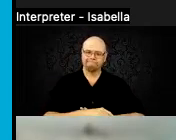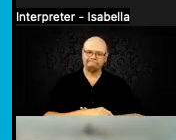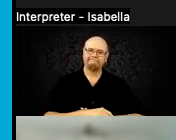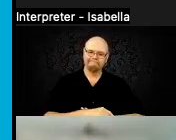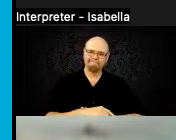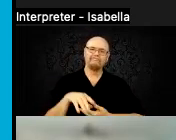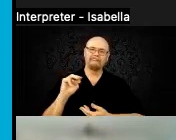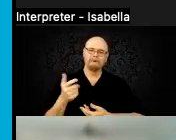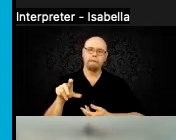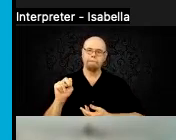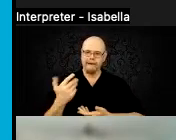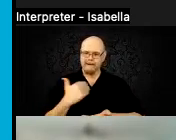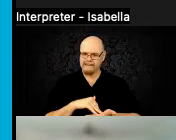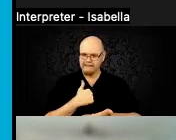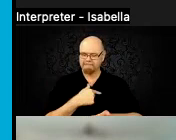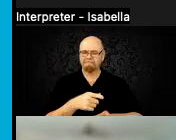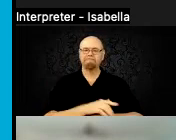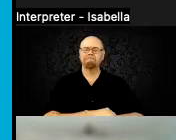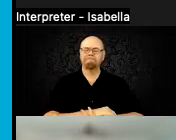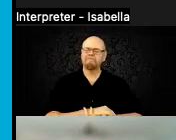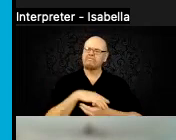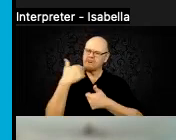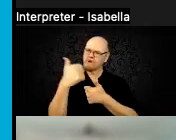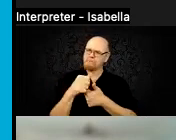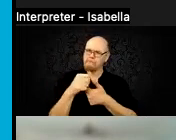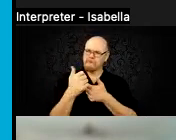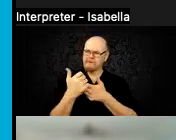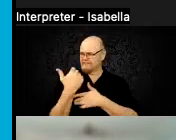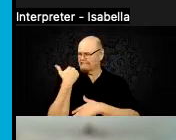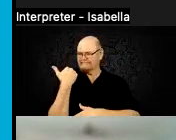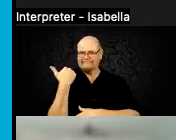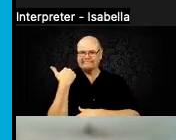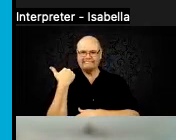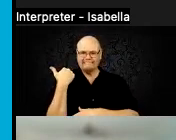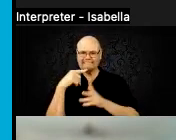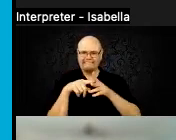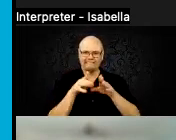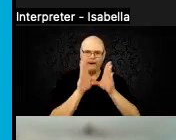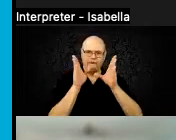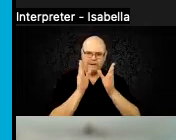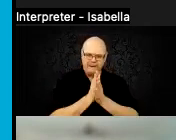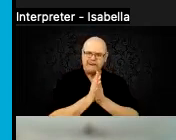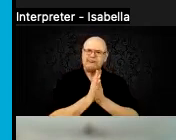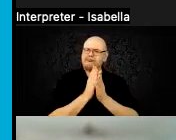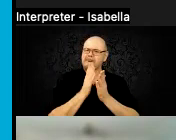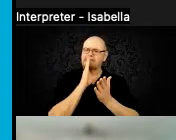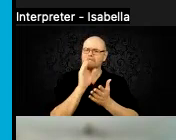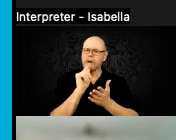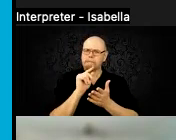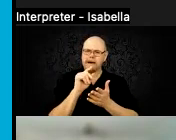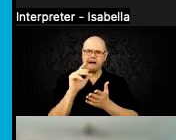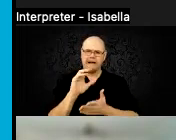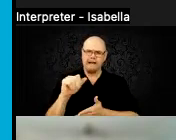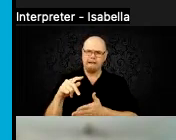Megan again. And if you recall at the beginning, when we were talking about the Client Assistance Program